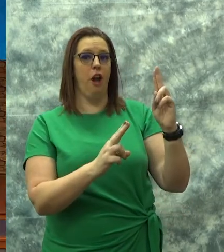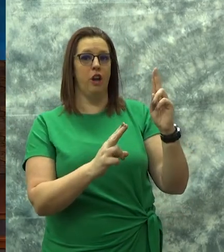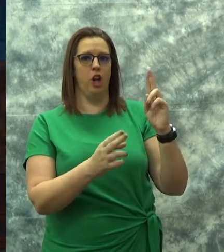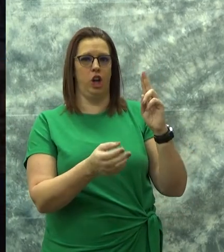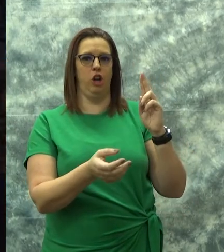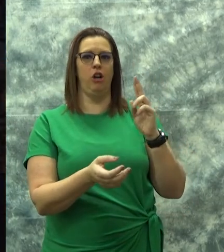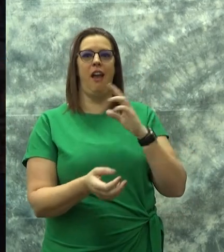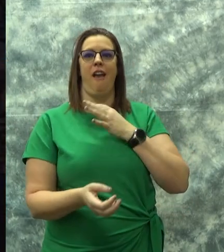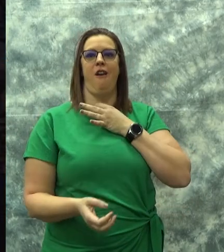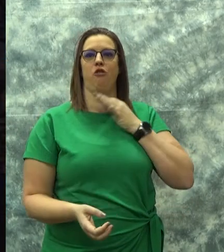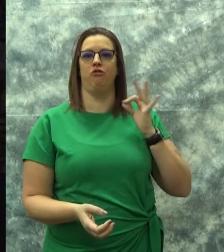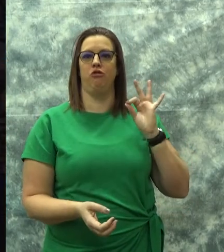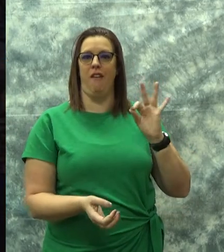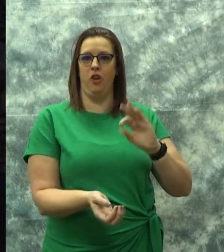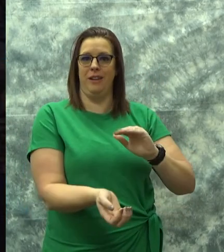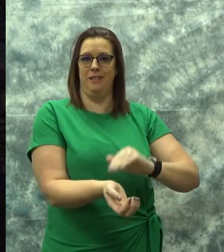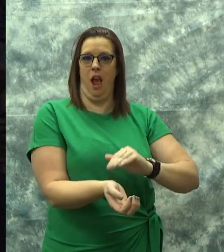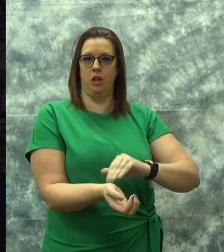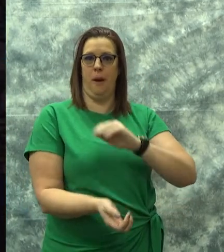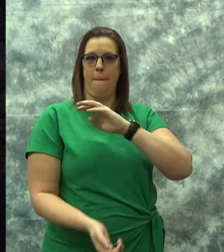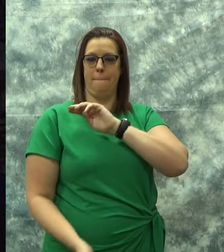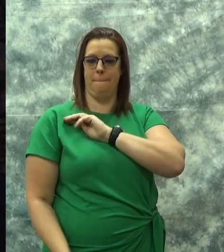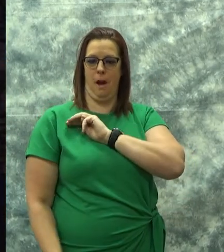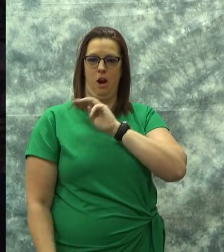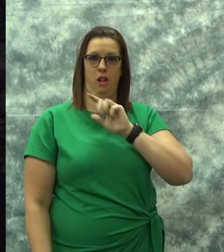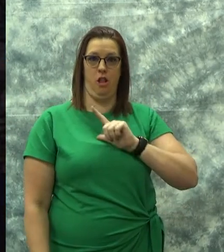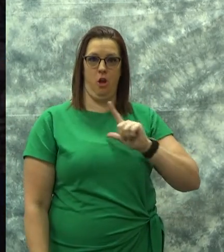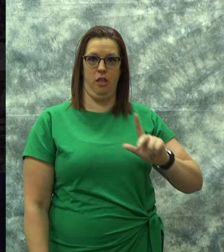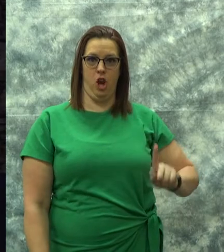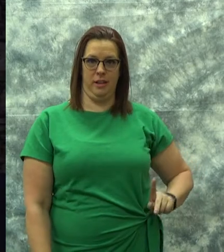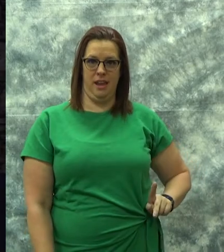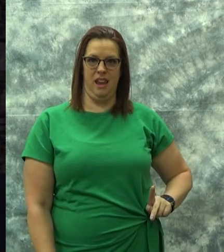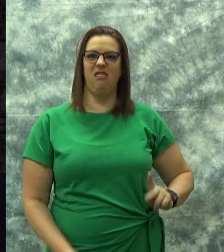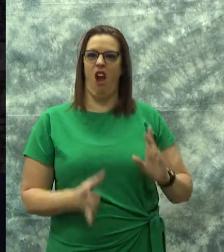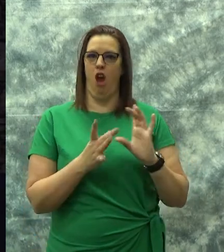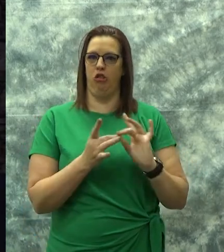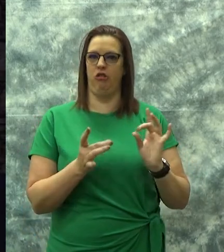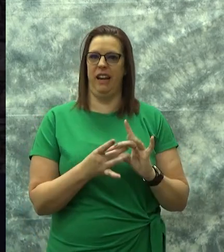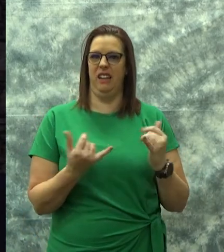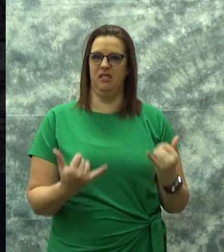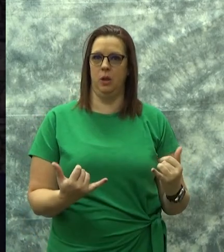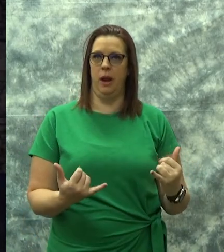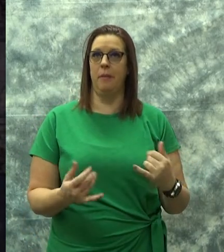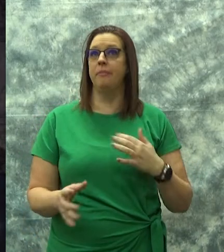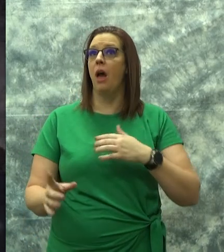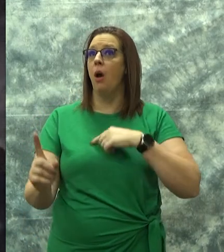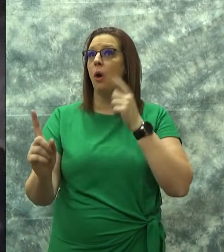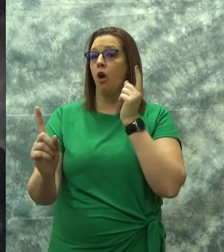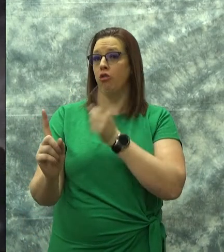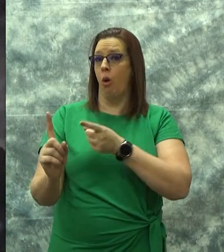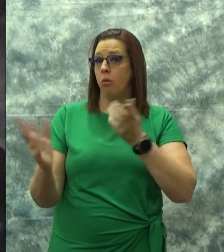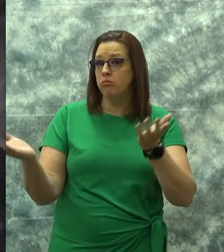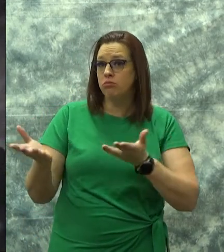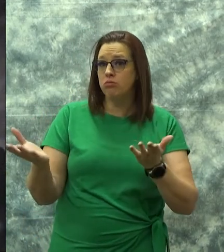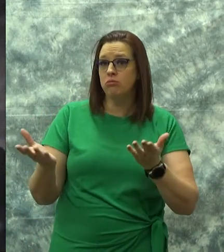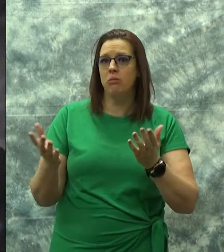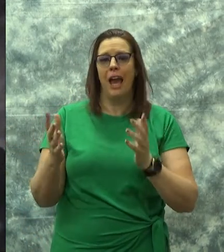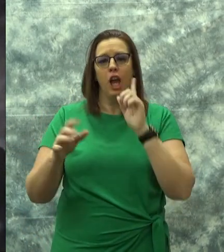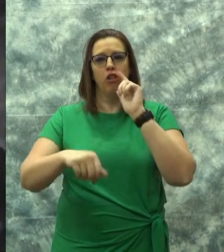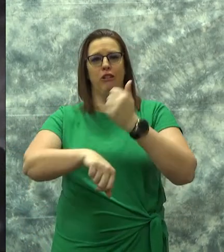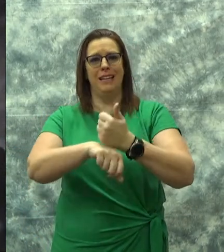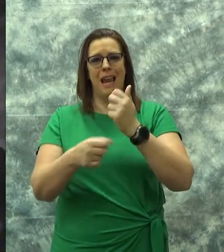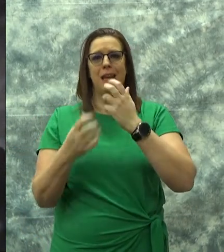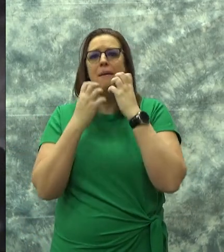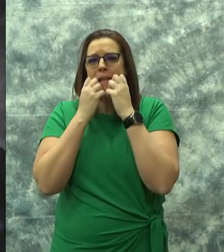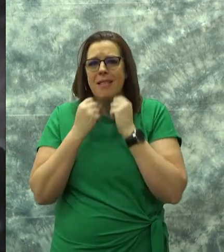In honor of Reverend Dr. Martin Luther King, our reading today. Our goal is to create a